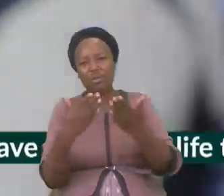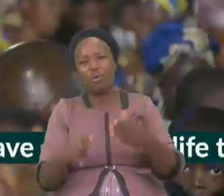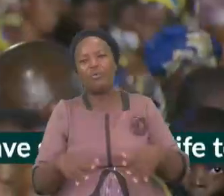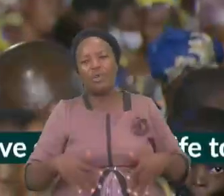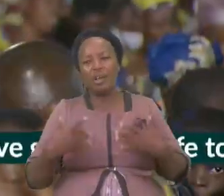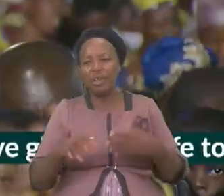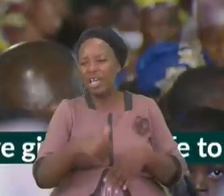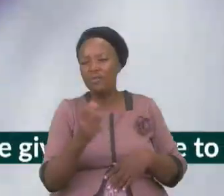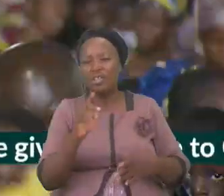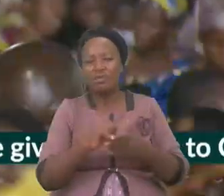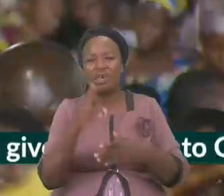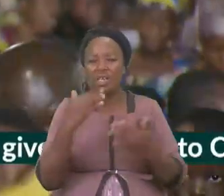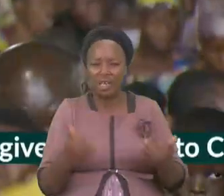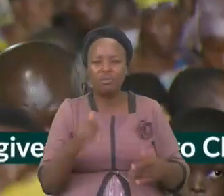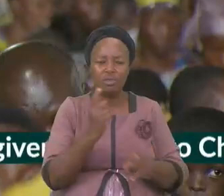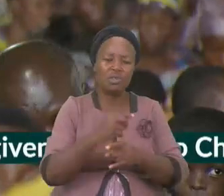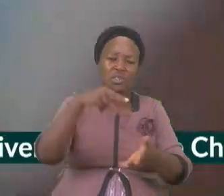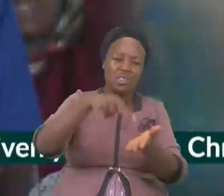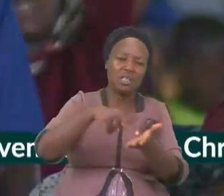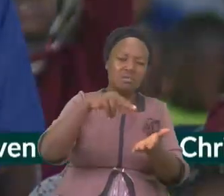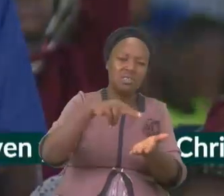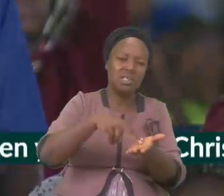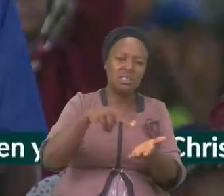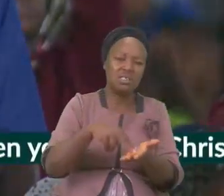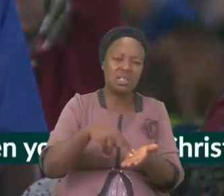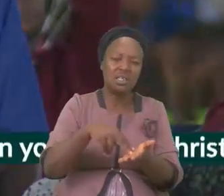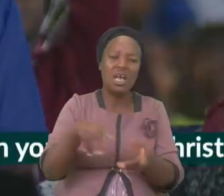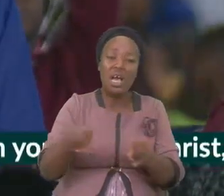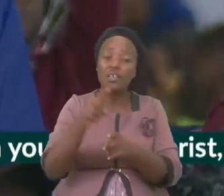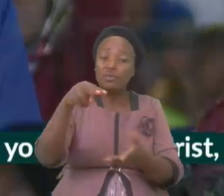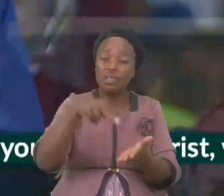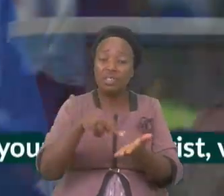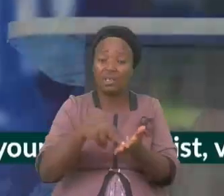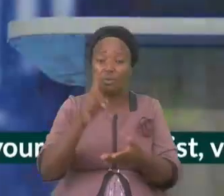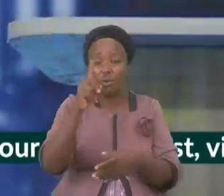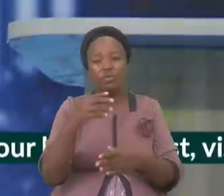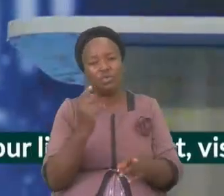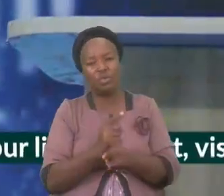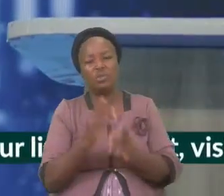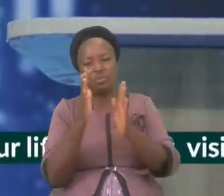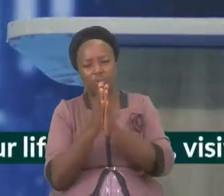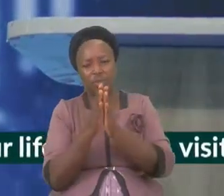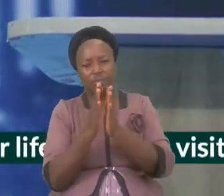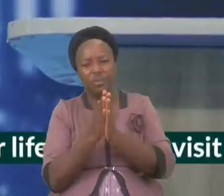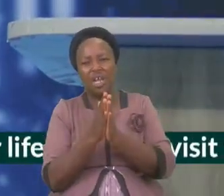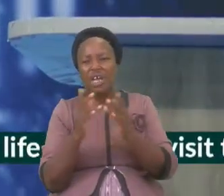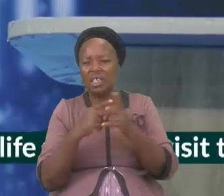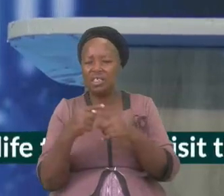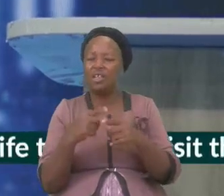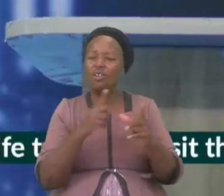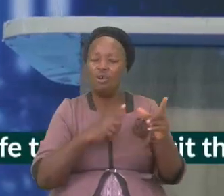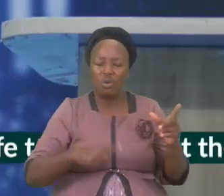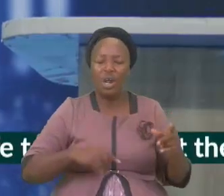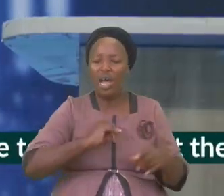you're standing up, tell the Lord, oh Lord, here I am, here I am. I thank you for a great thing happening to me today.